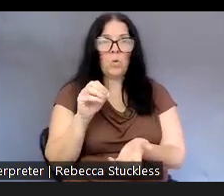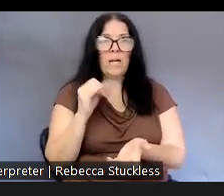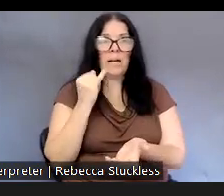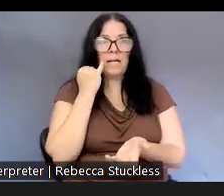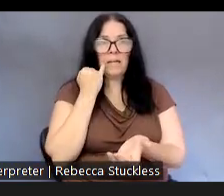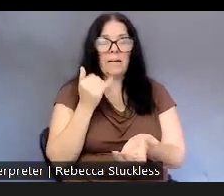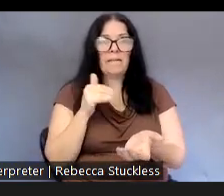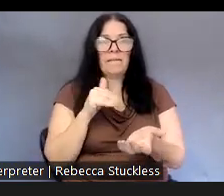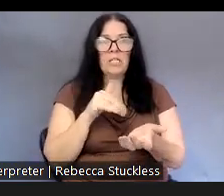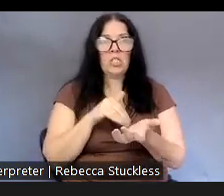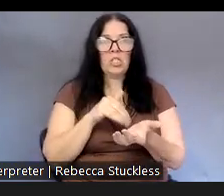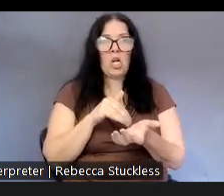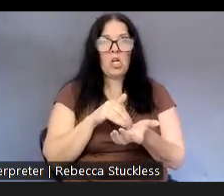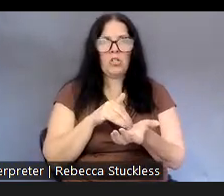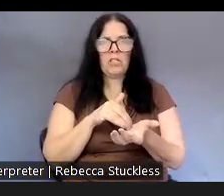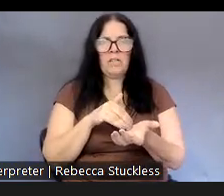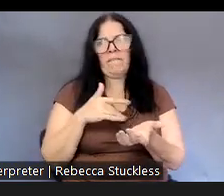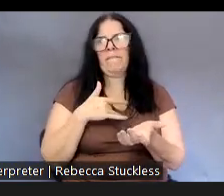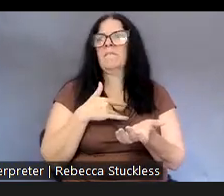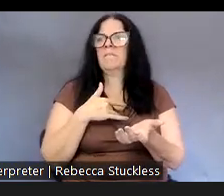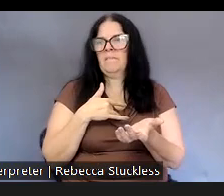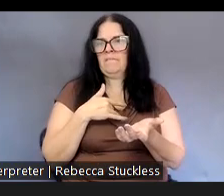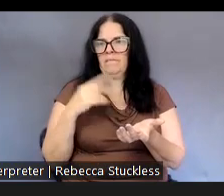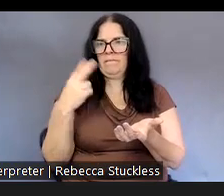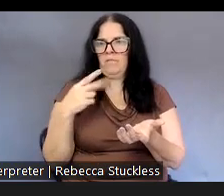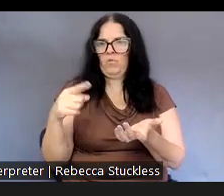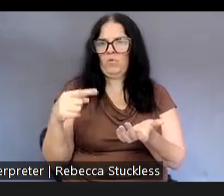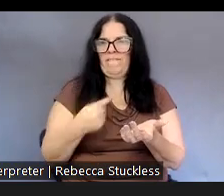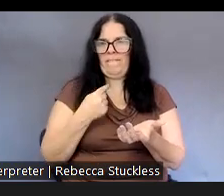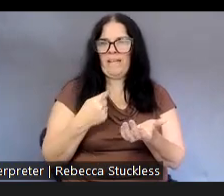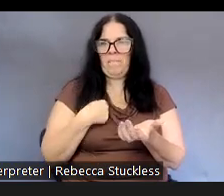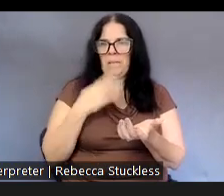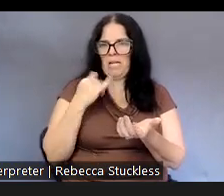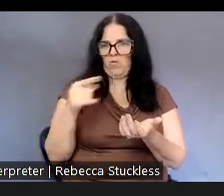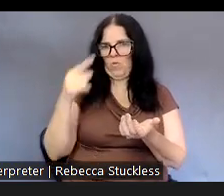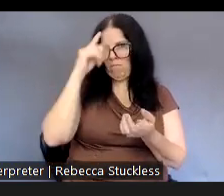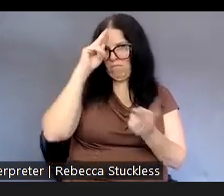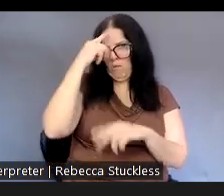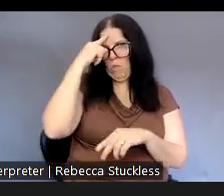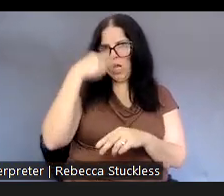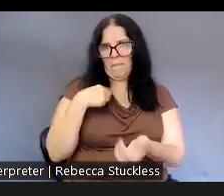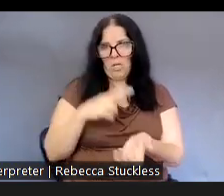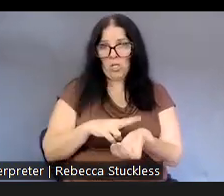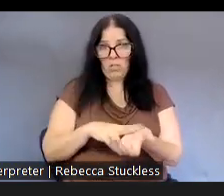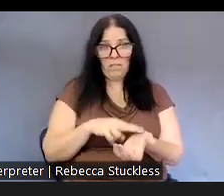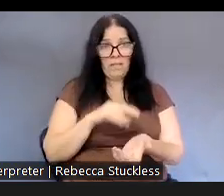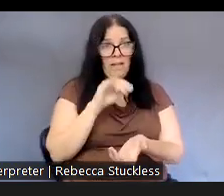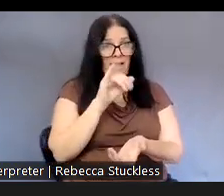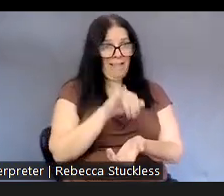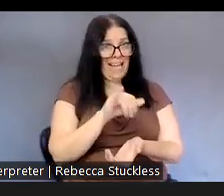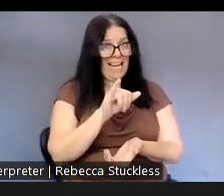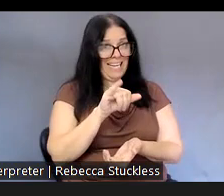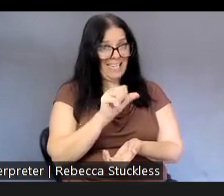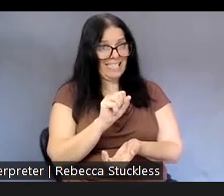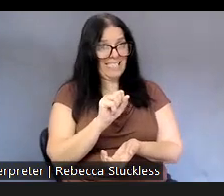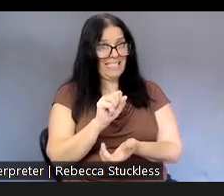took offense at being mistaken for a nurse, wouldn't that in turn be a microaggression against the entire